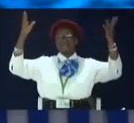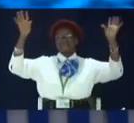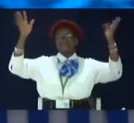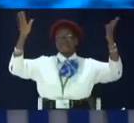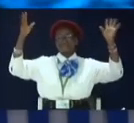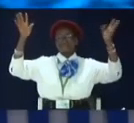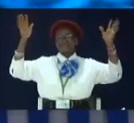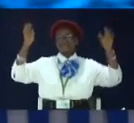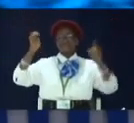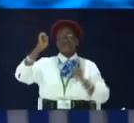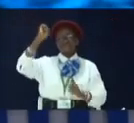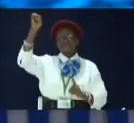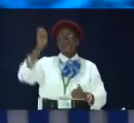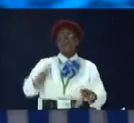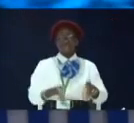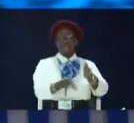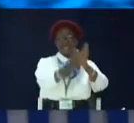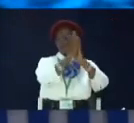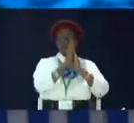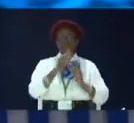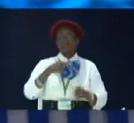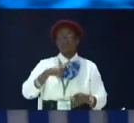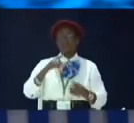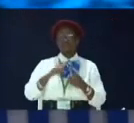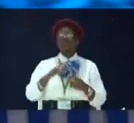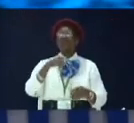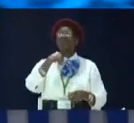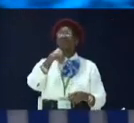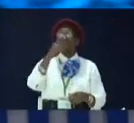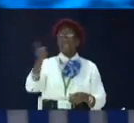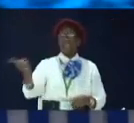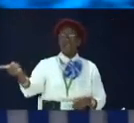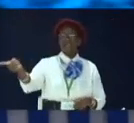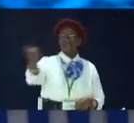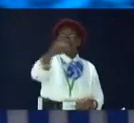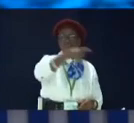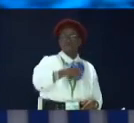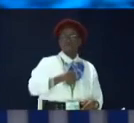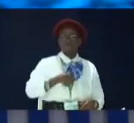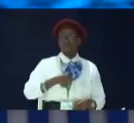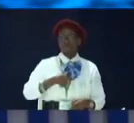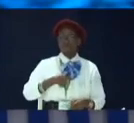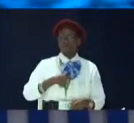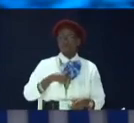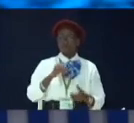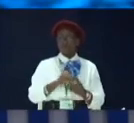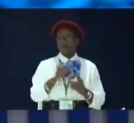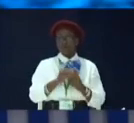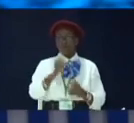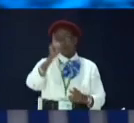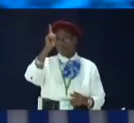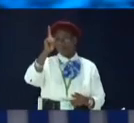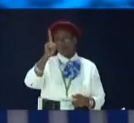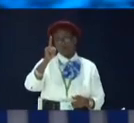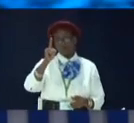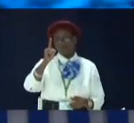He asked me to tell you. Only King Stuffun. If you are one of the people. He